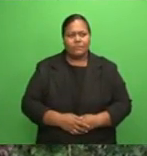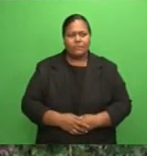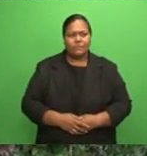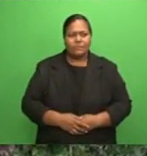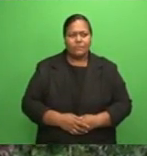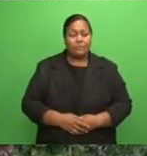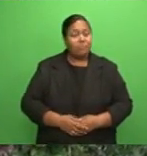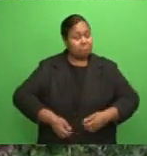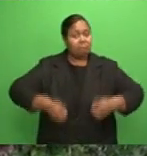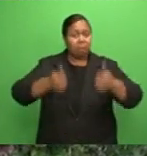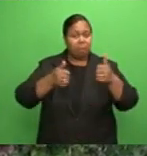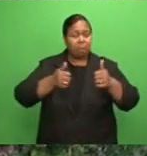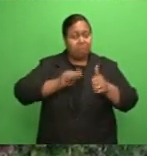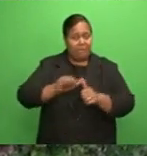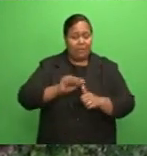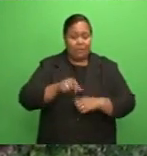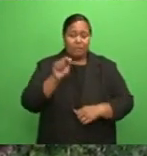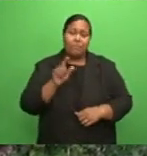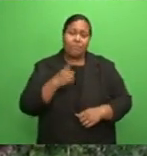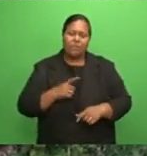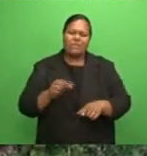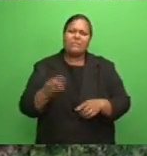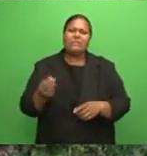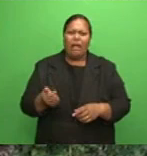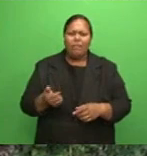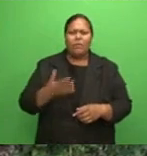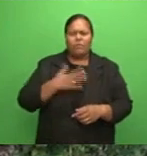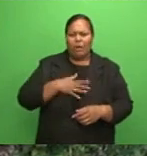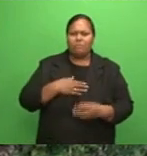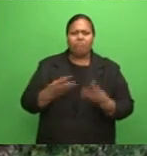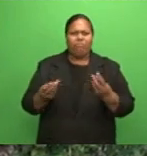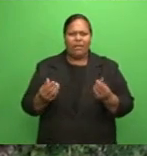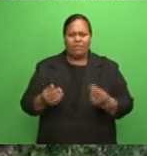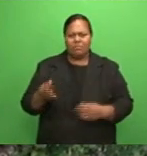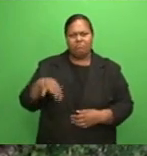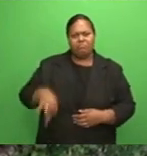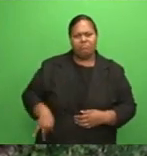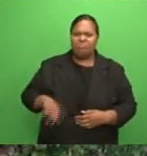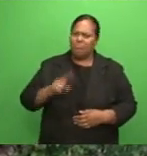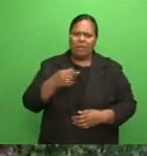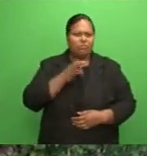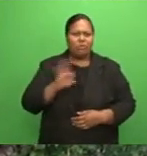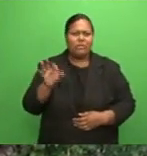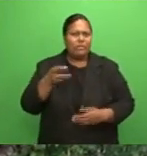It is a good move because some just take the money for the sake of it, although they don't need the help.